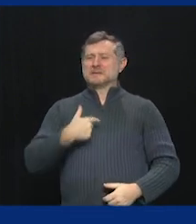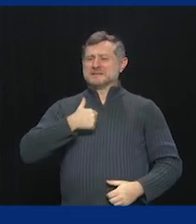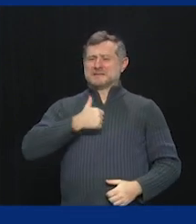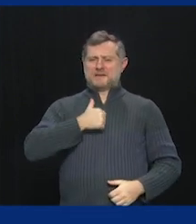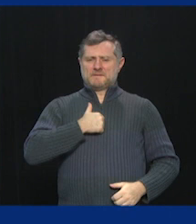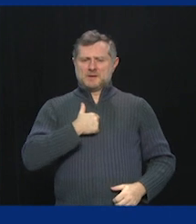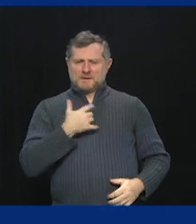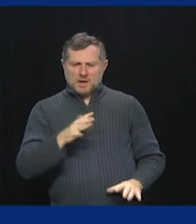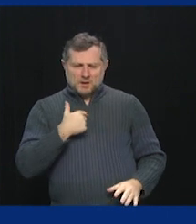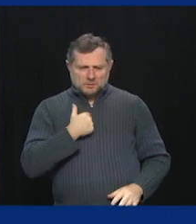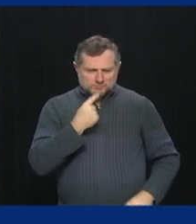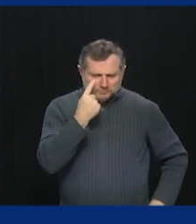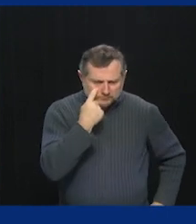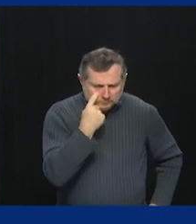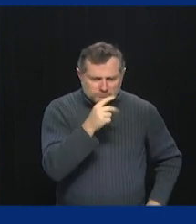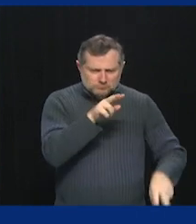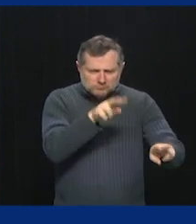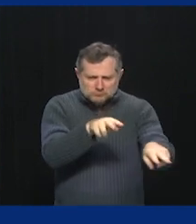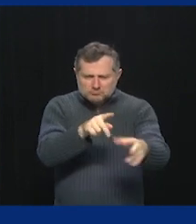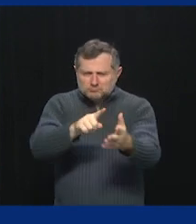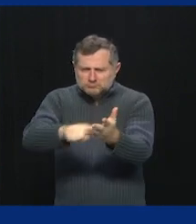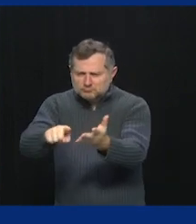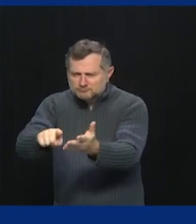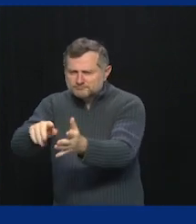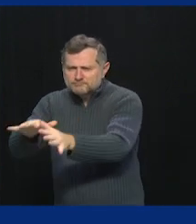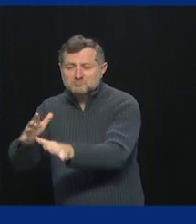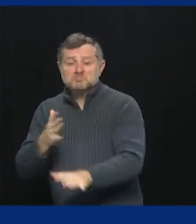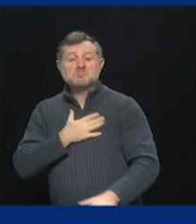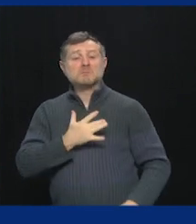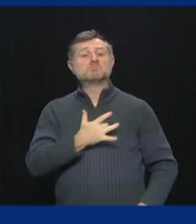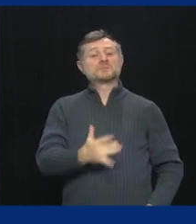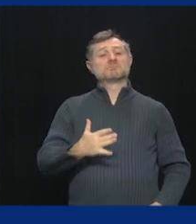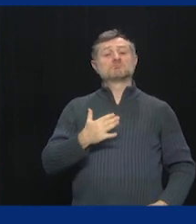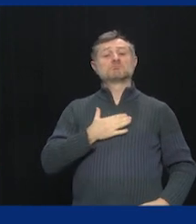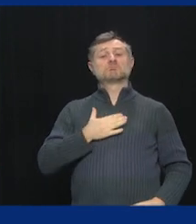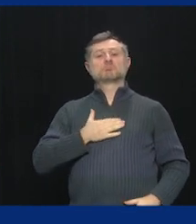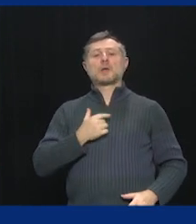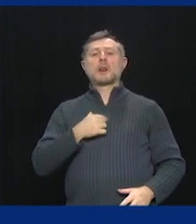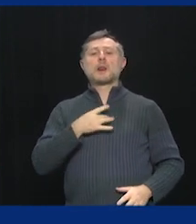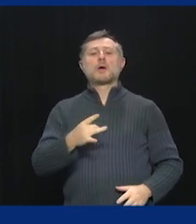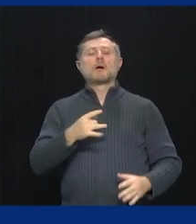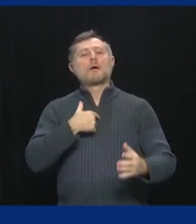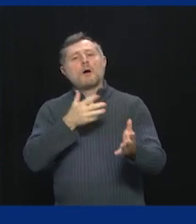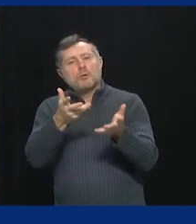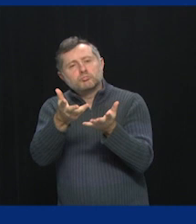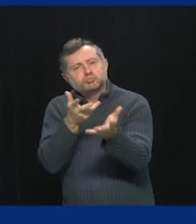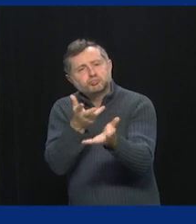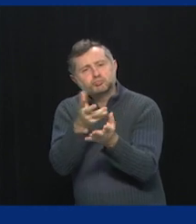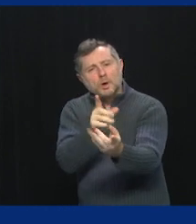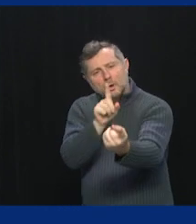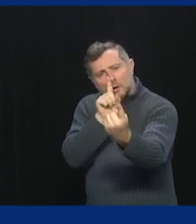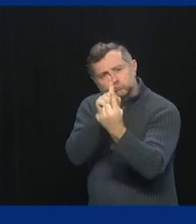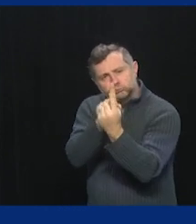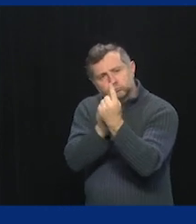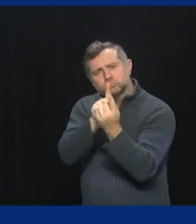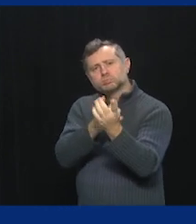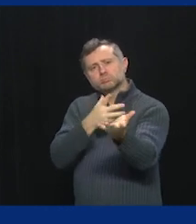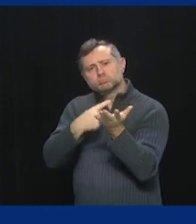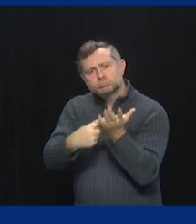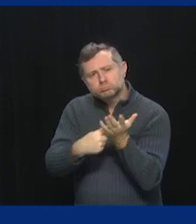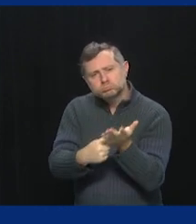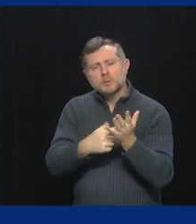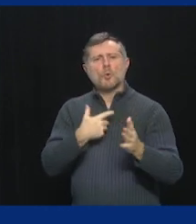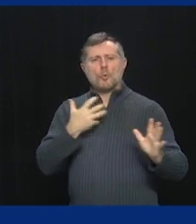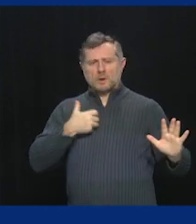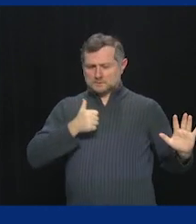type of person you'll understand who absorbs by seeing people, touching people, speaking to people, having an eyewitness account that I needed to have